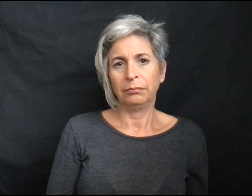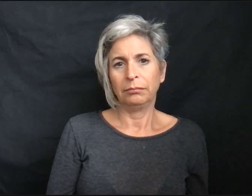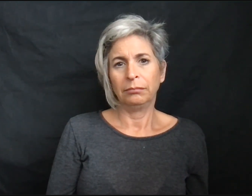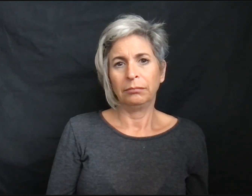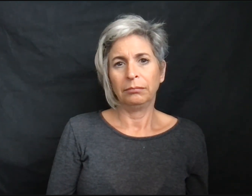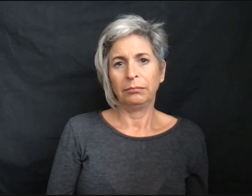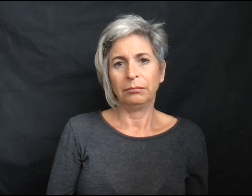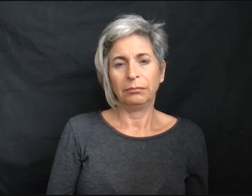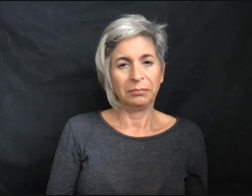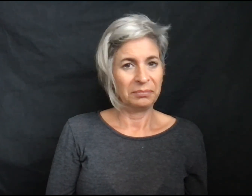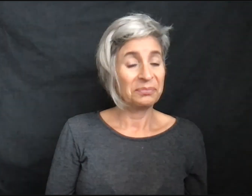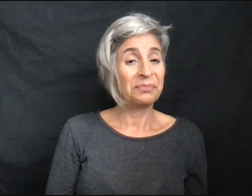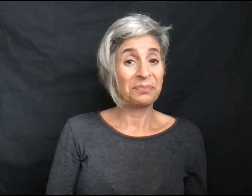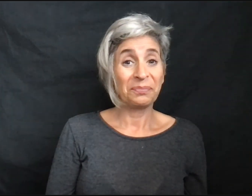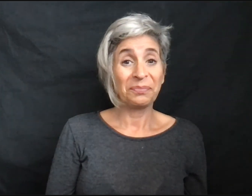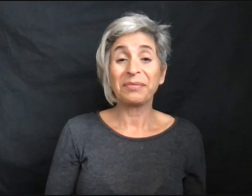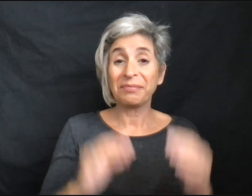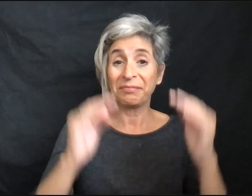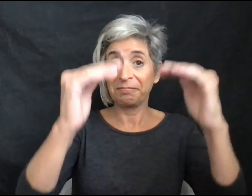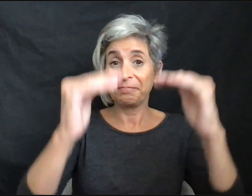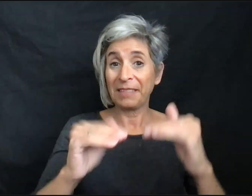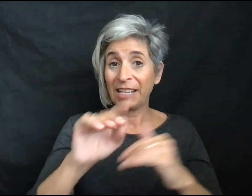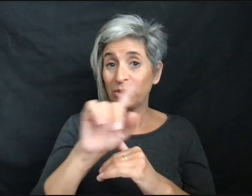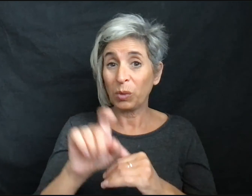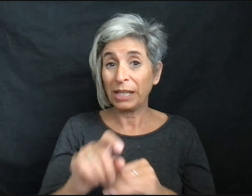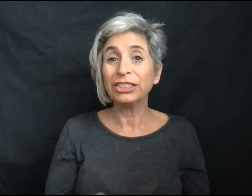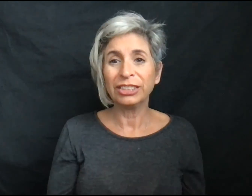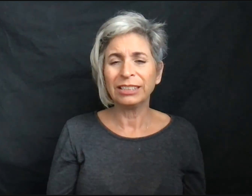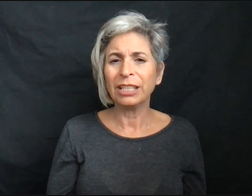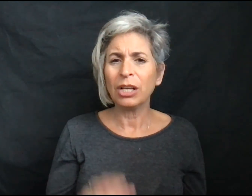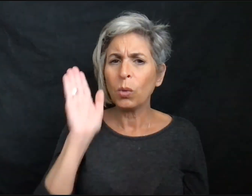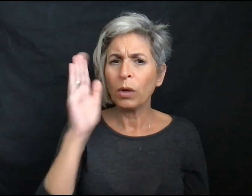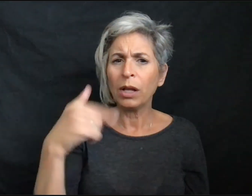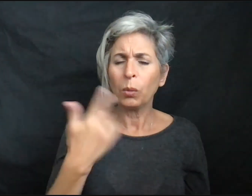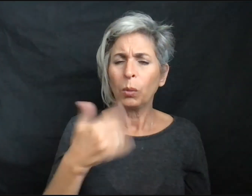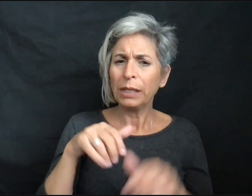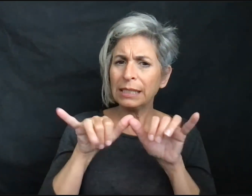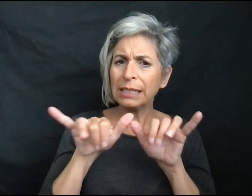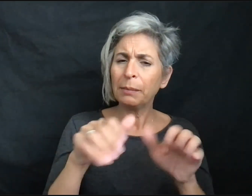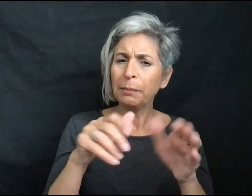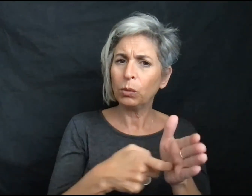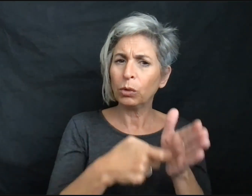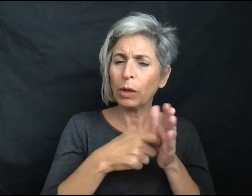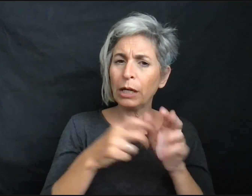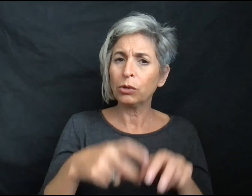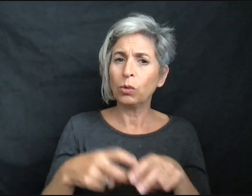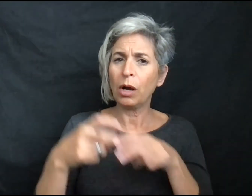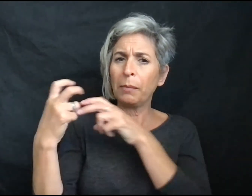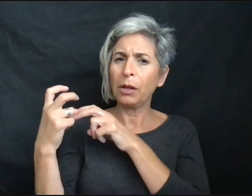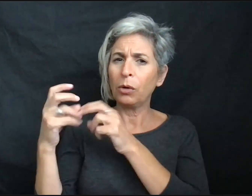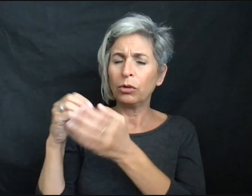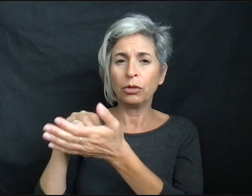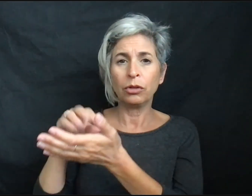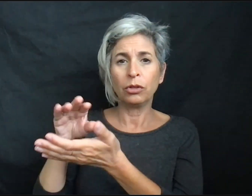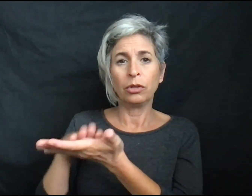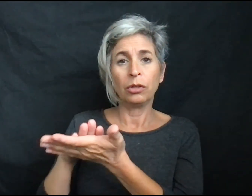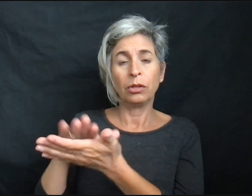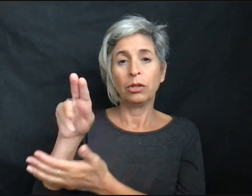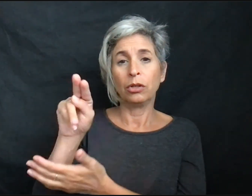All right, with that, I'll move on to the next one. Will we still be required to upload signed and notarized application